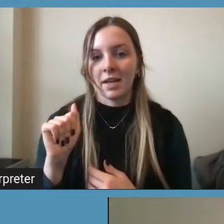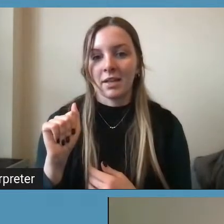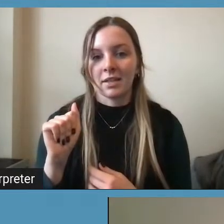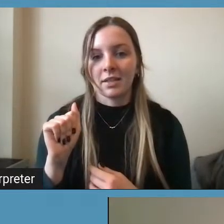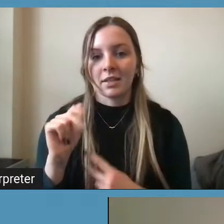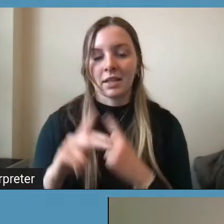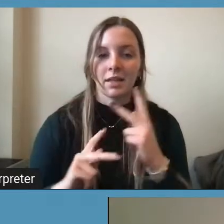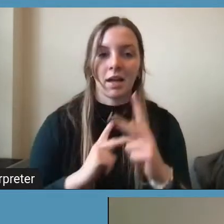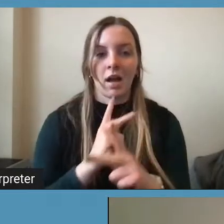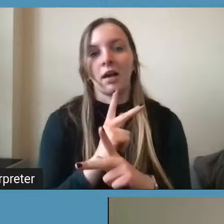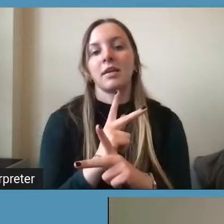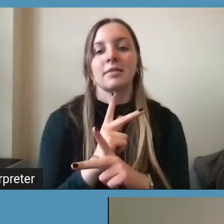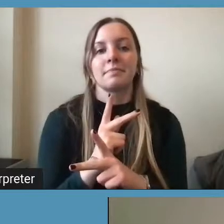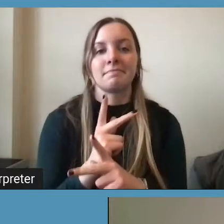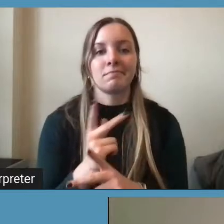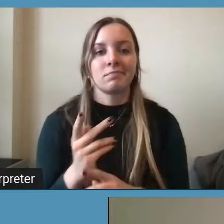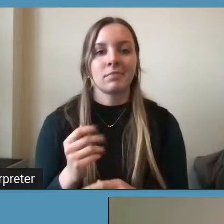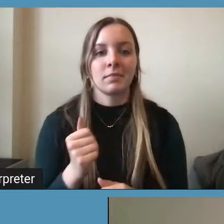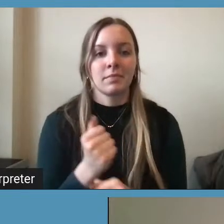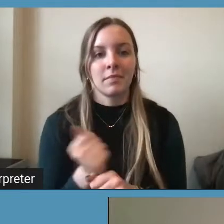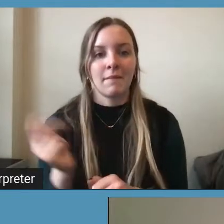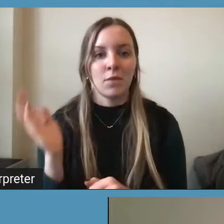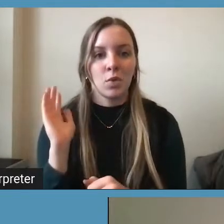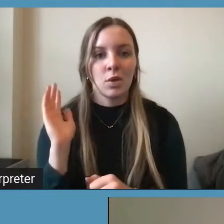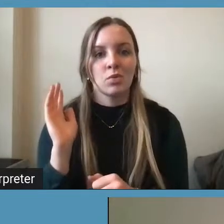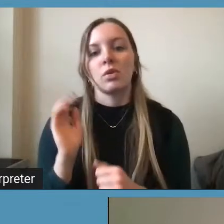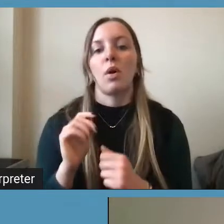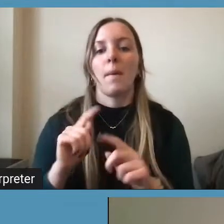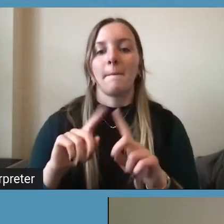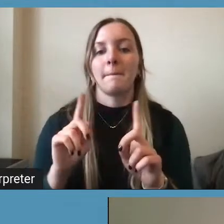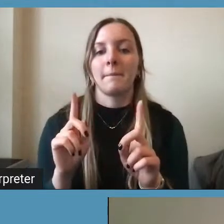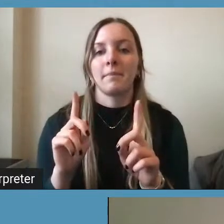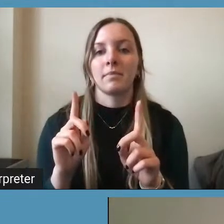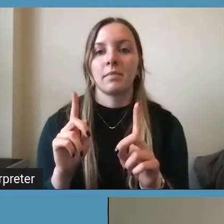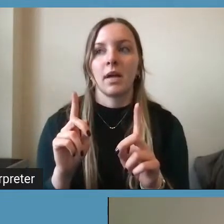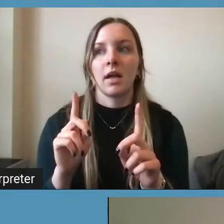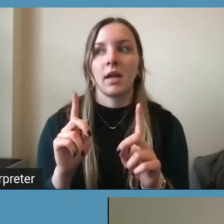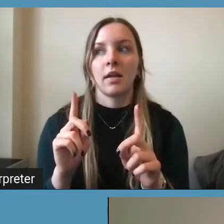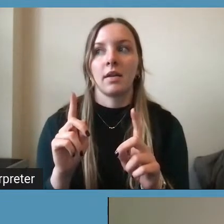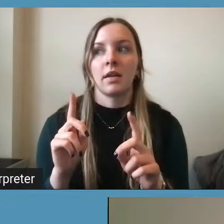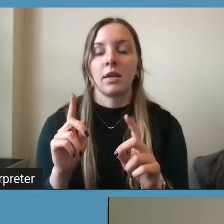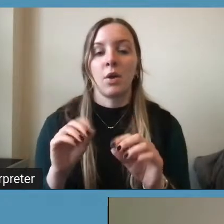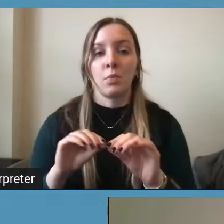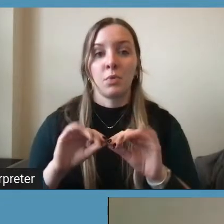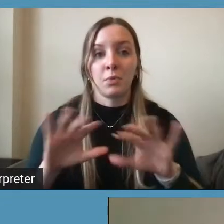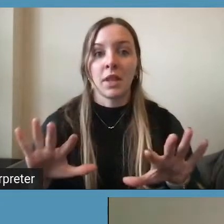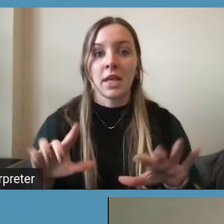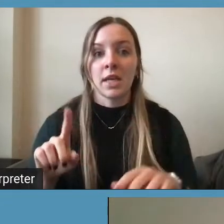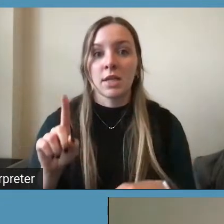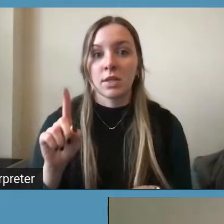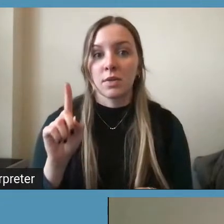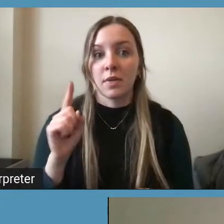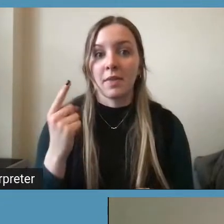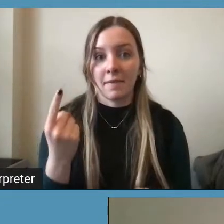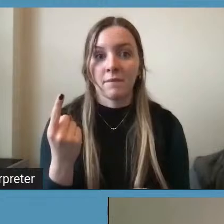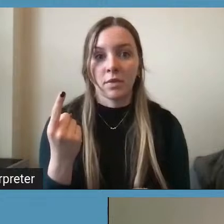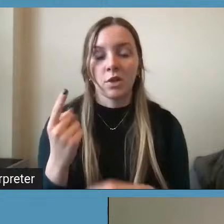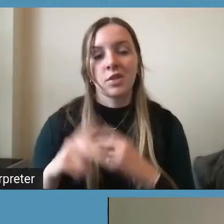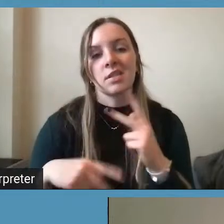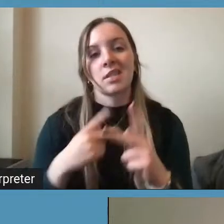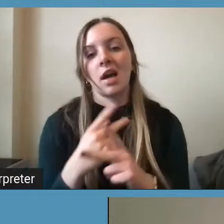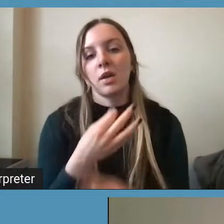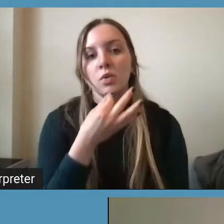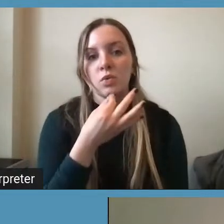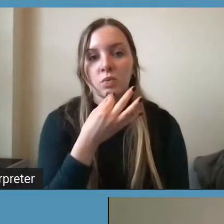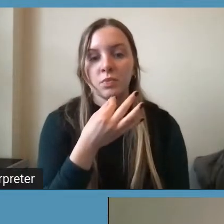early version of the tools, a couple of years ago. So we're about to release 1.0. So we have had a number of advisors that